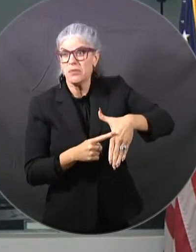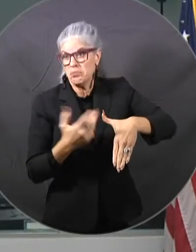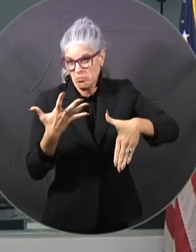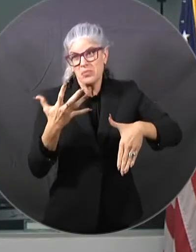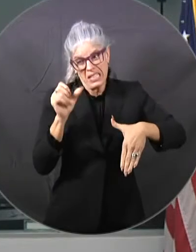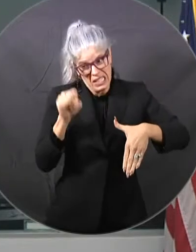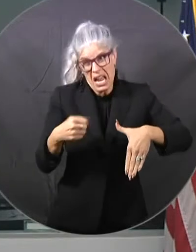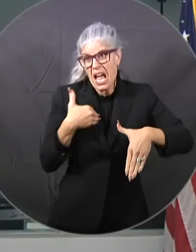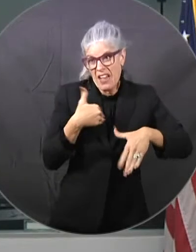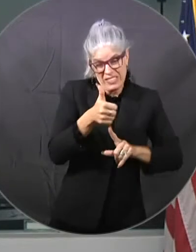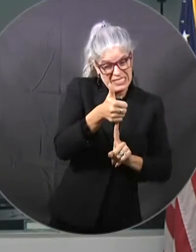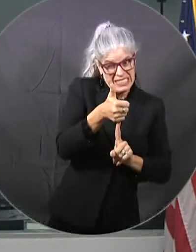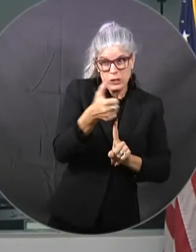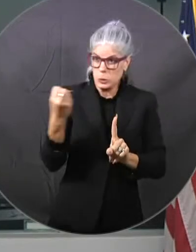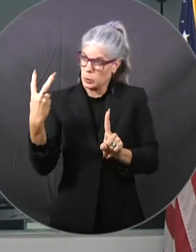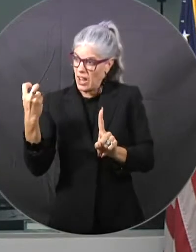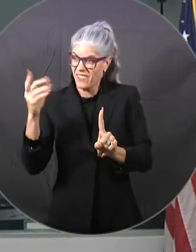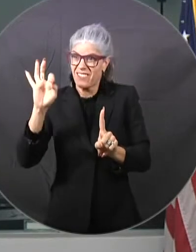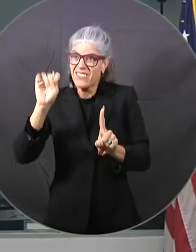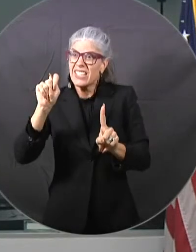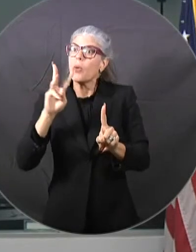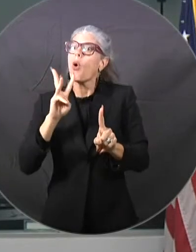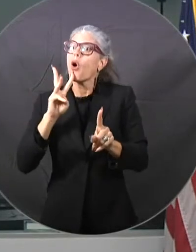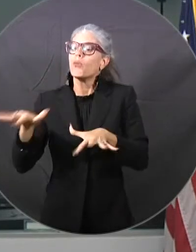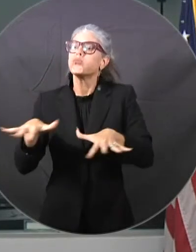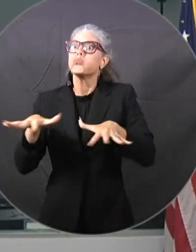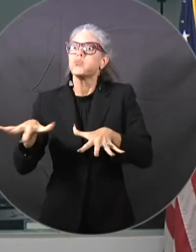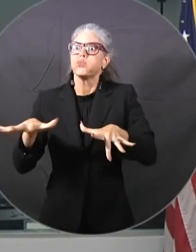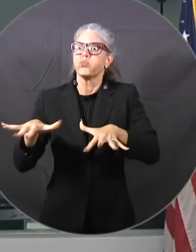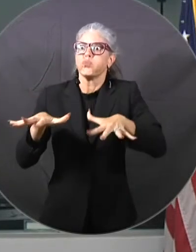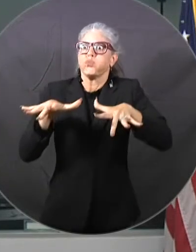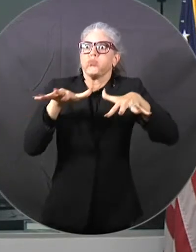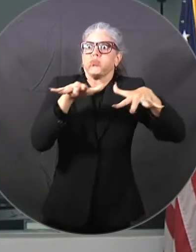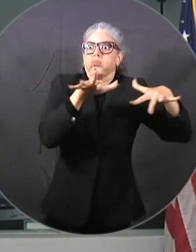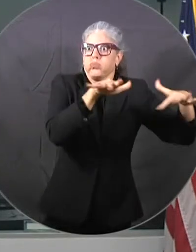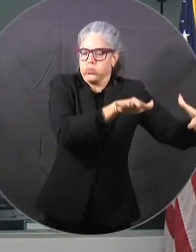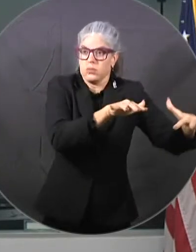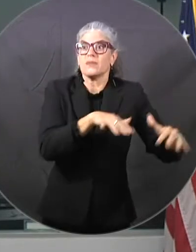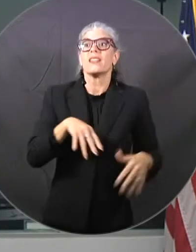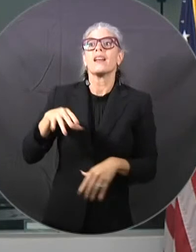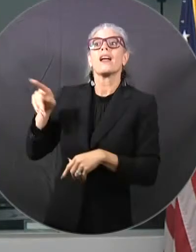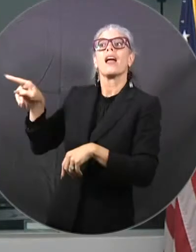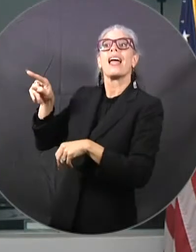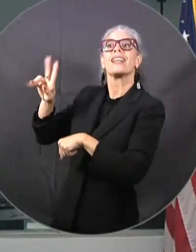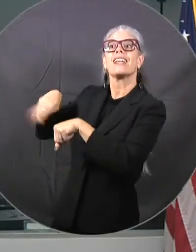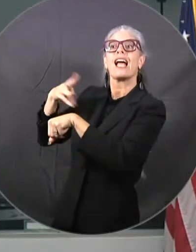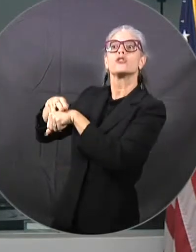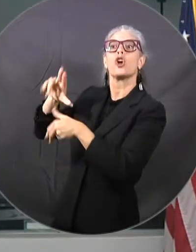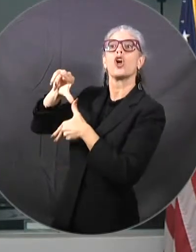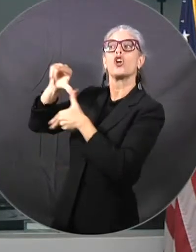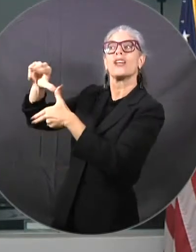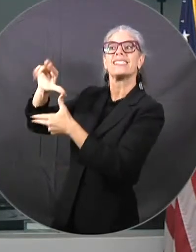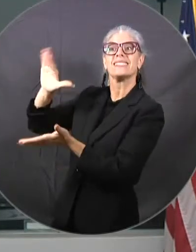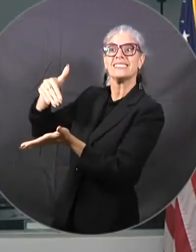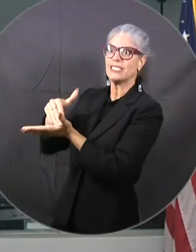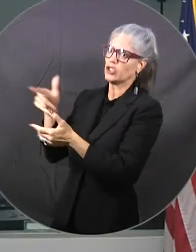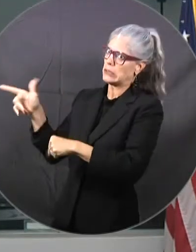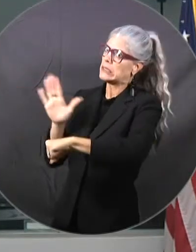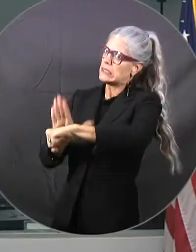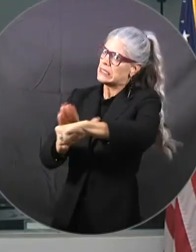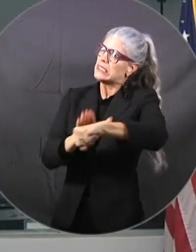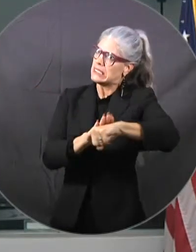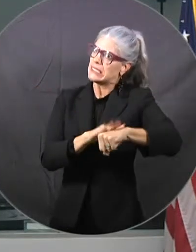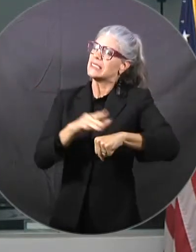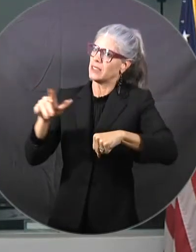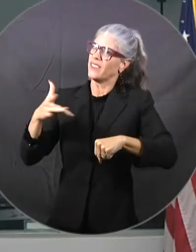Center at the 5 o'clock hour. They increased that chance of happening and raised that by about a foot. So we were looking at 4 to